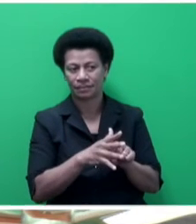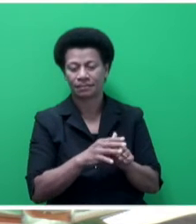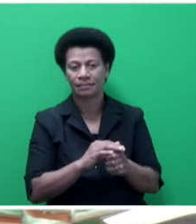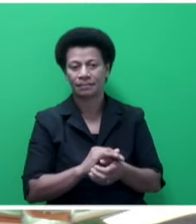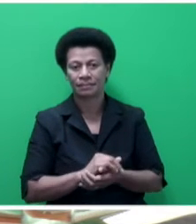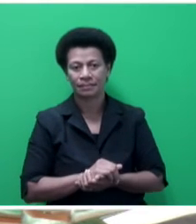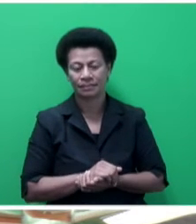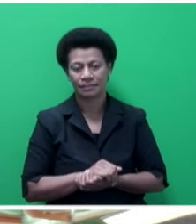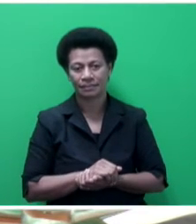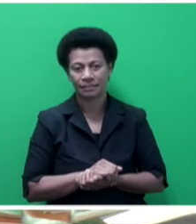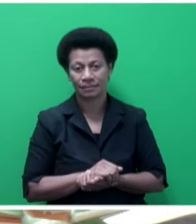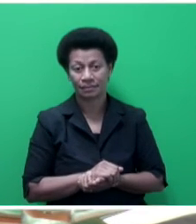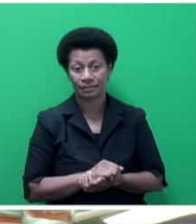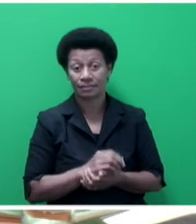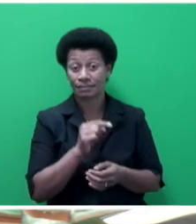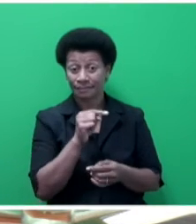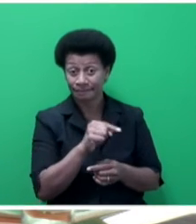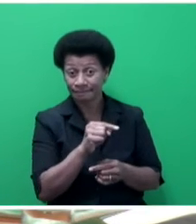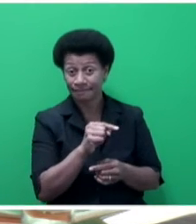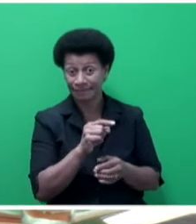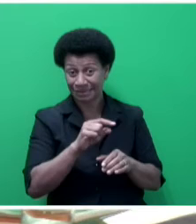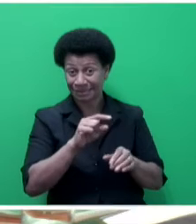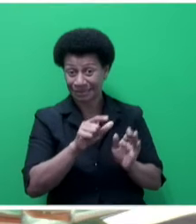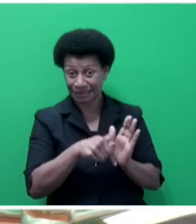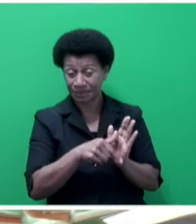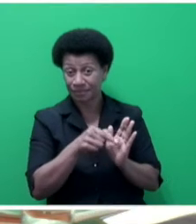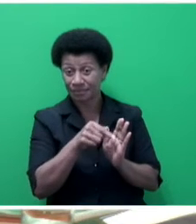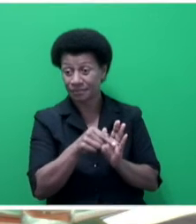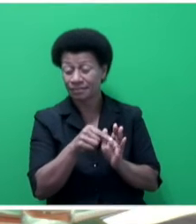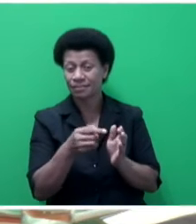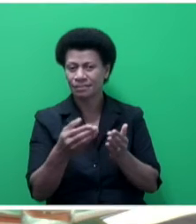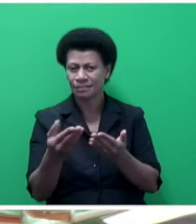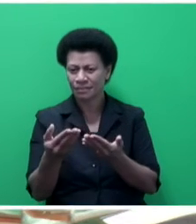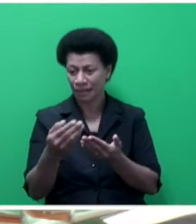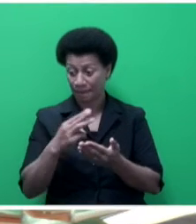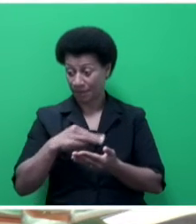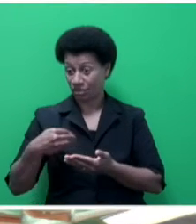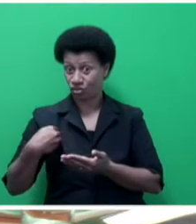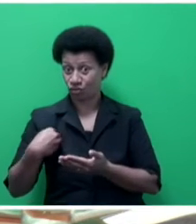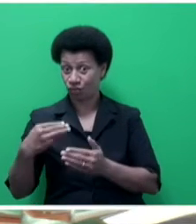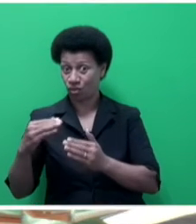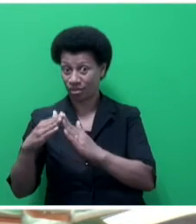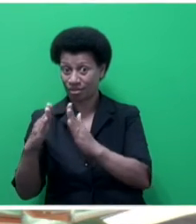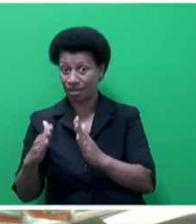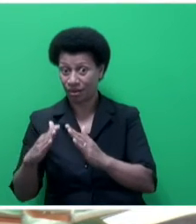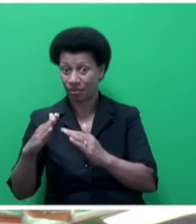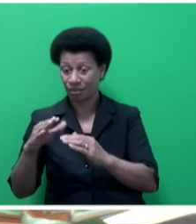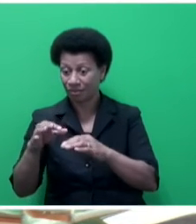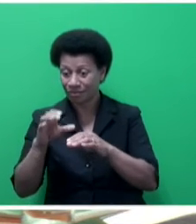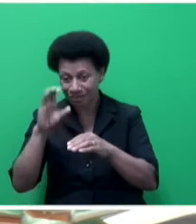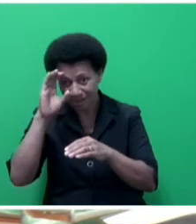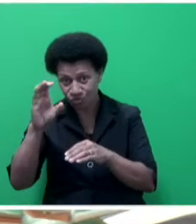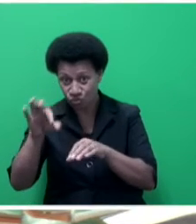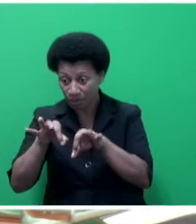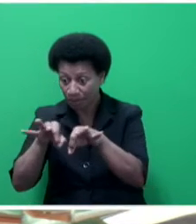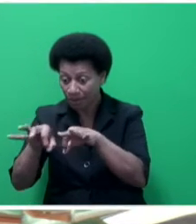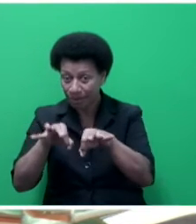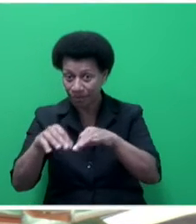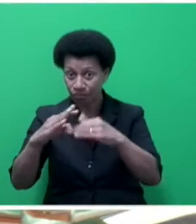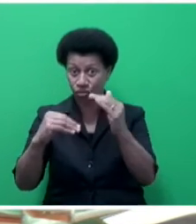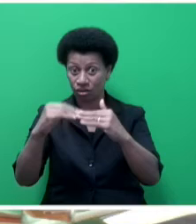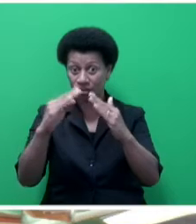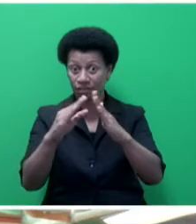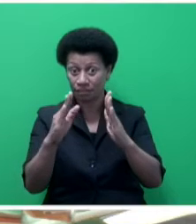During this pandemic, my ministry, through the Department of Town and Country Planning, instituted a process in conjunction with the